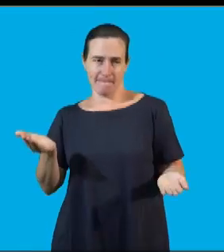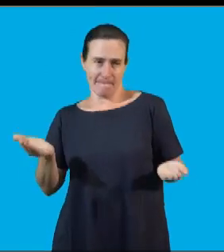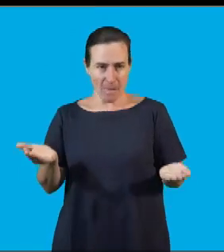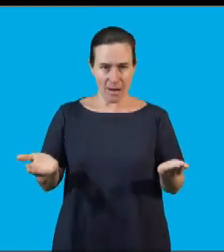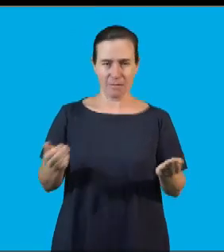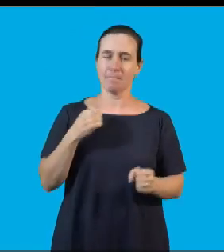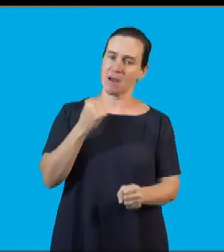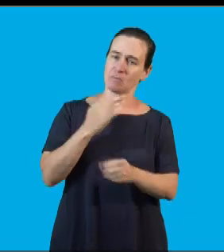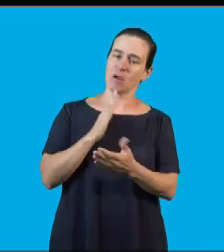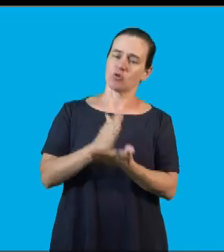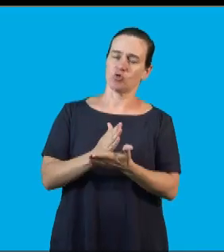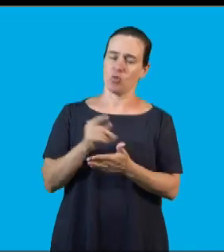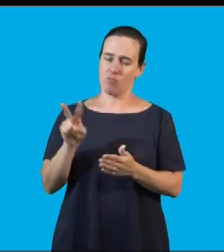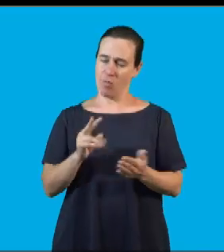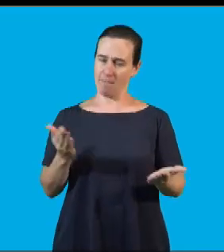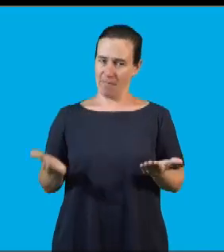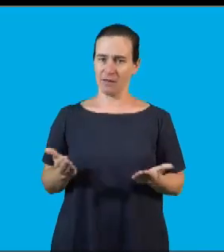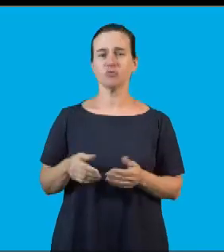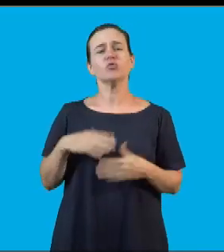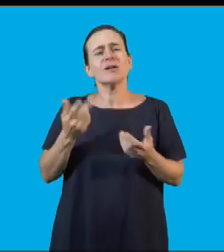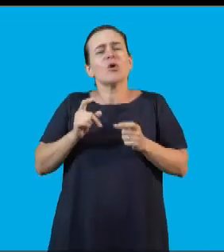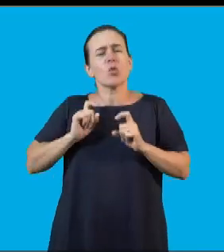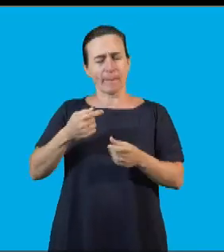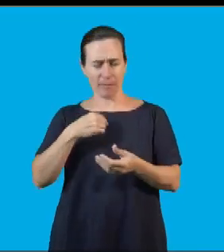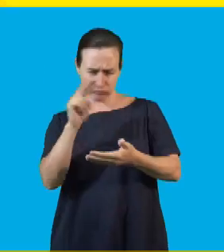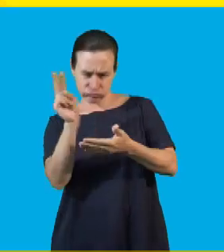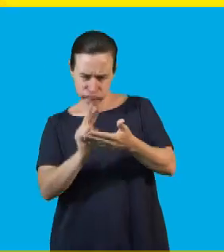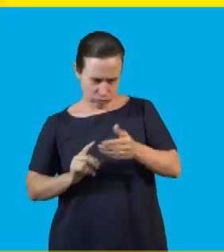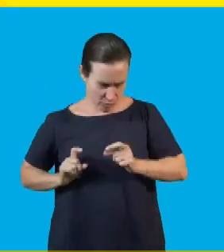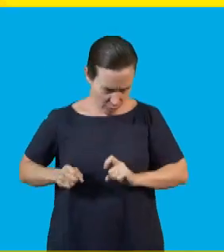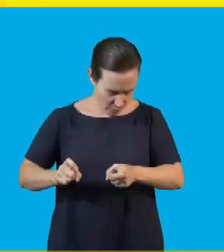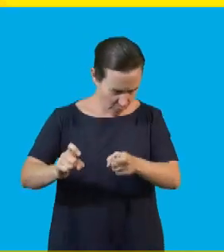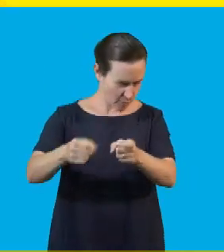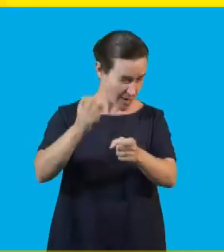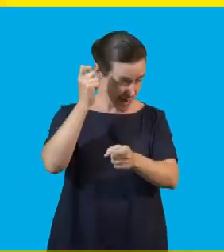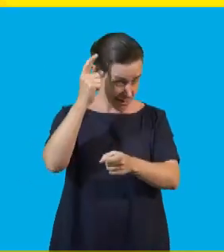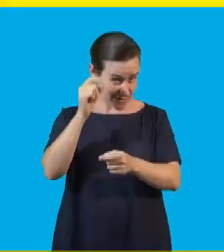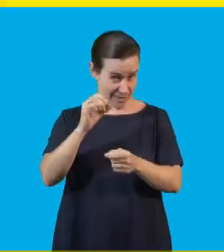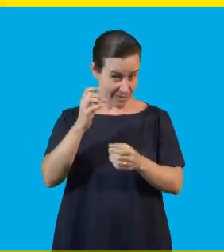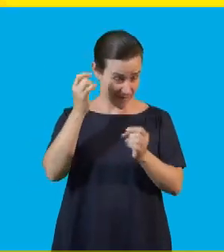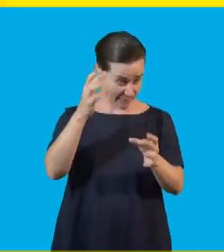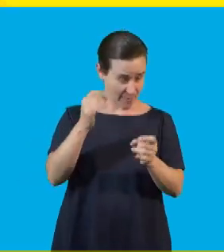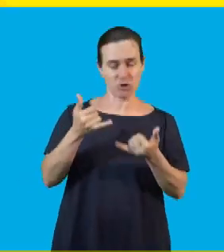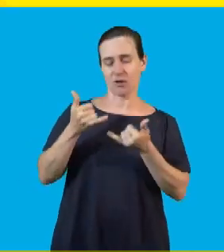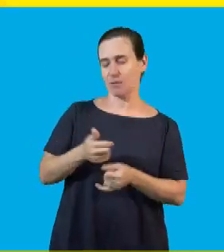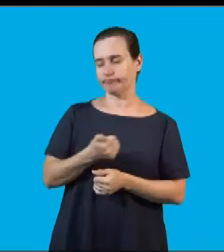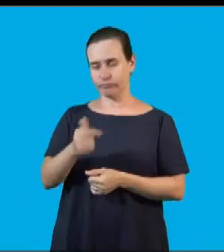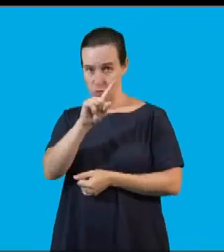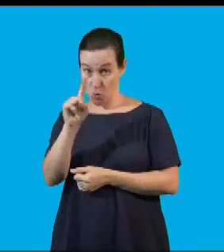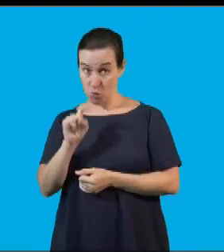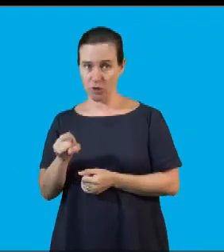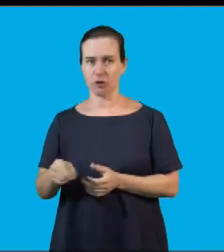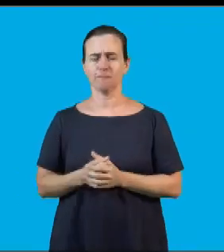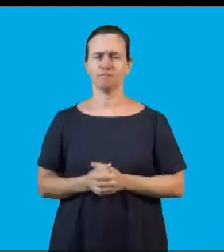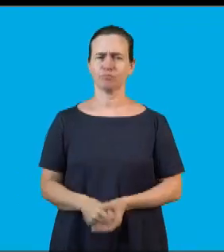healthcare in the future. So we've quickly skimmed through our passage. Now we'll look at the questions. Question 1,